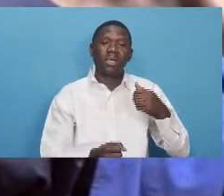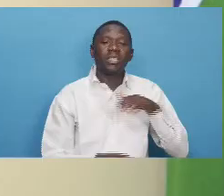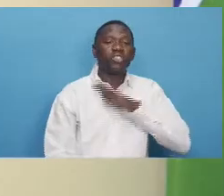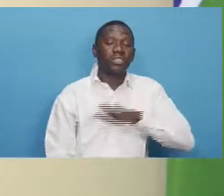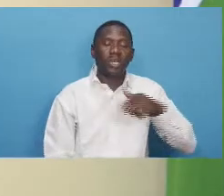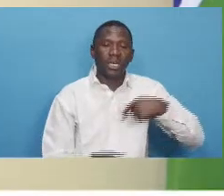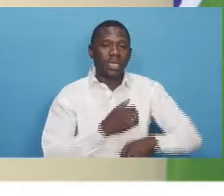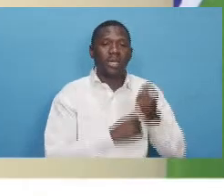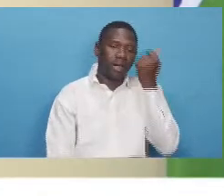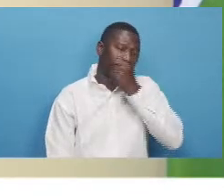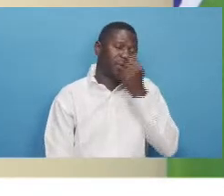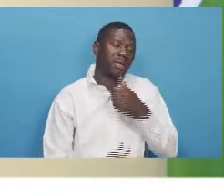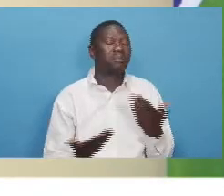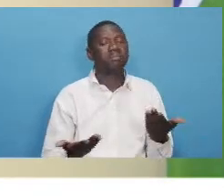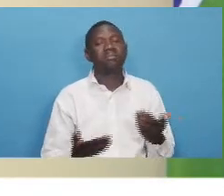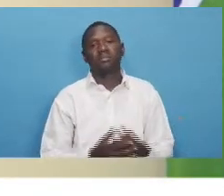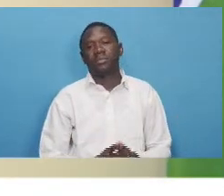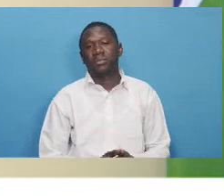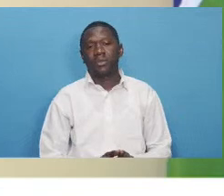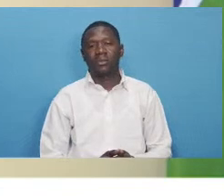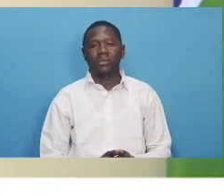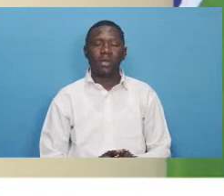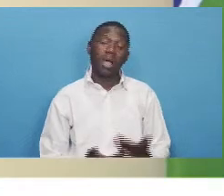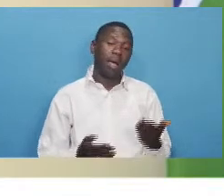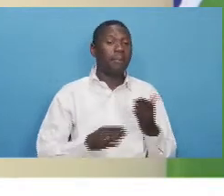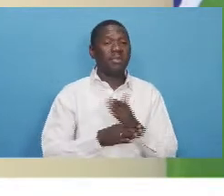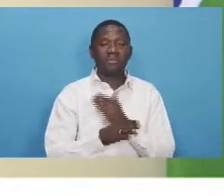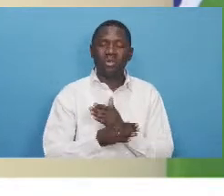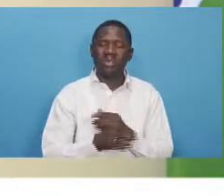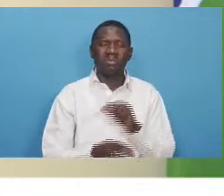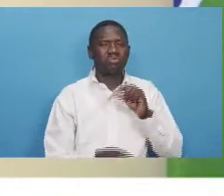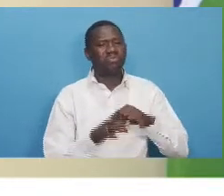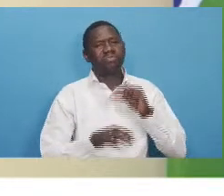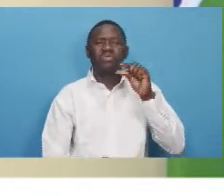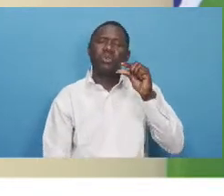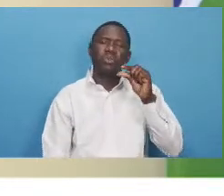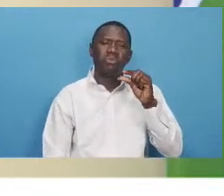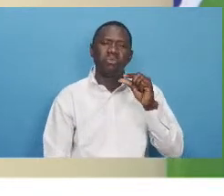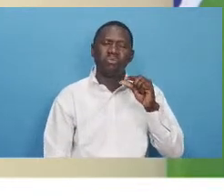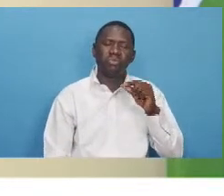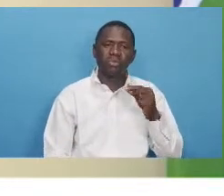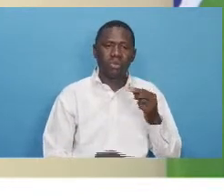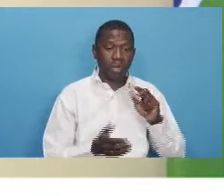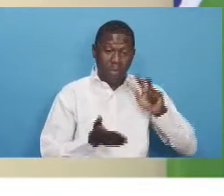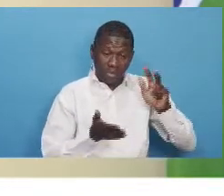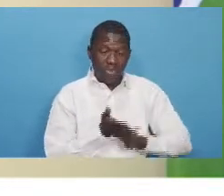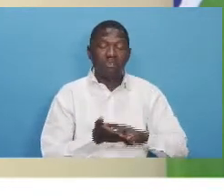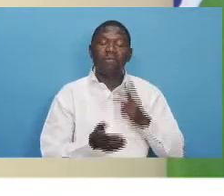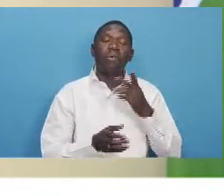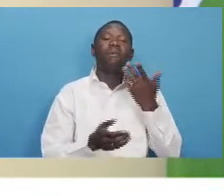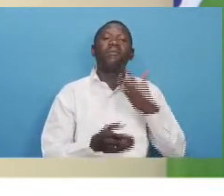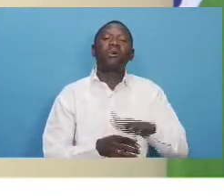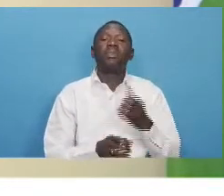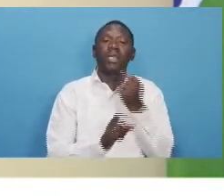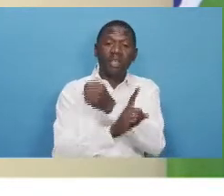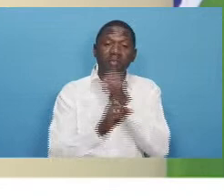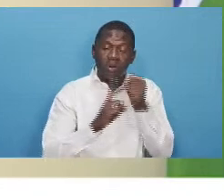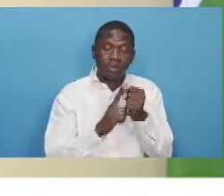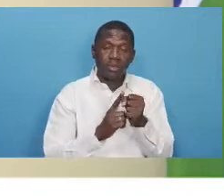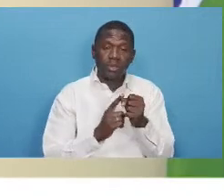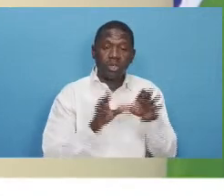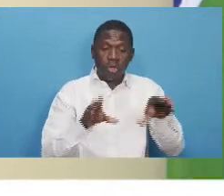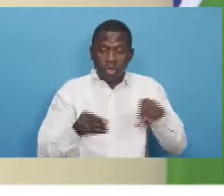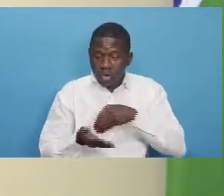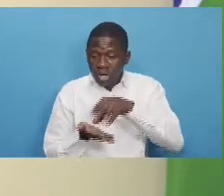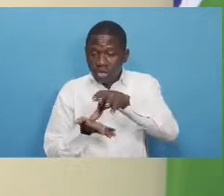explains. Before, there were few cases that were, few evidences from the environmentally collected